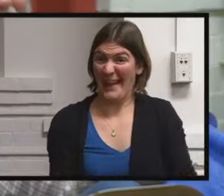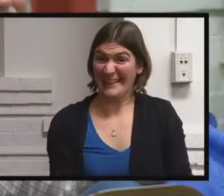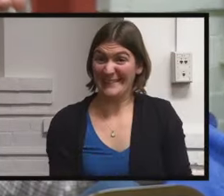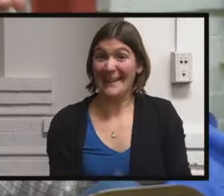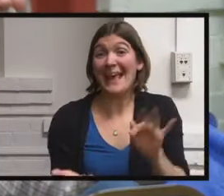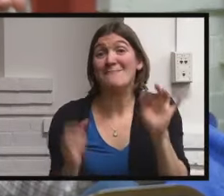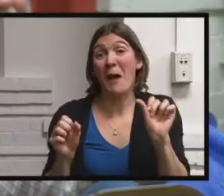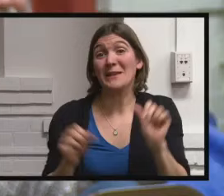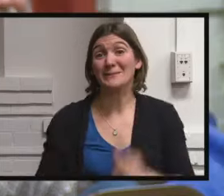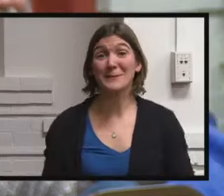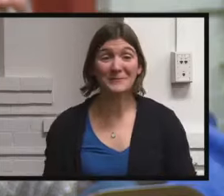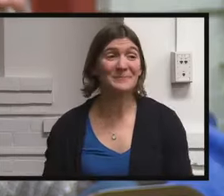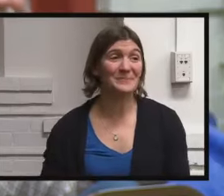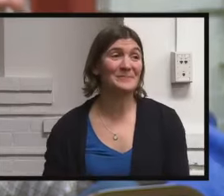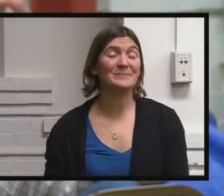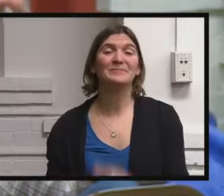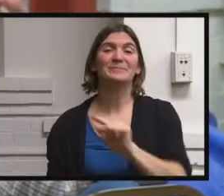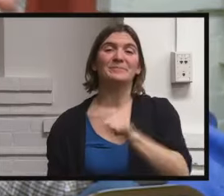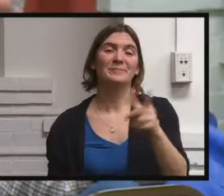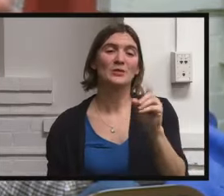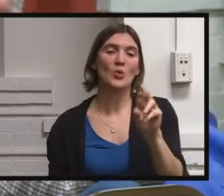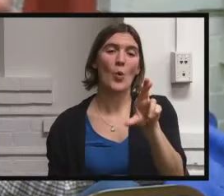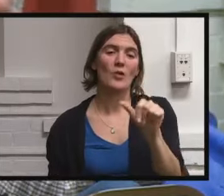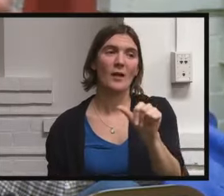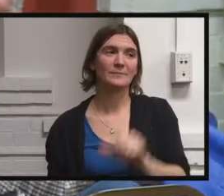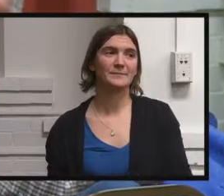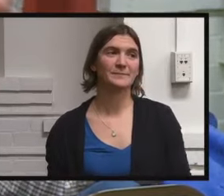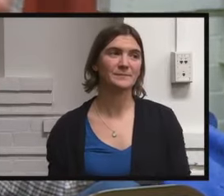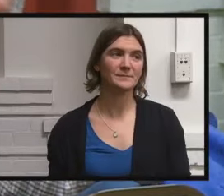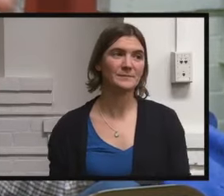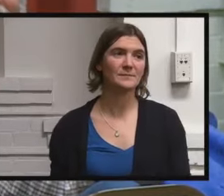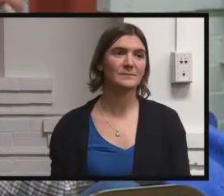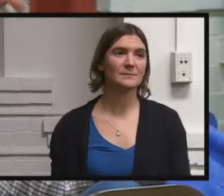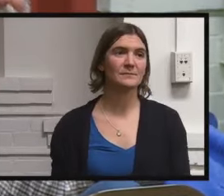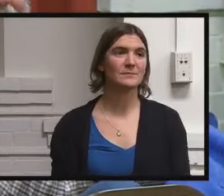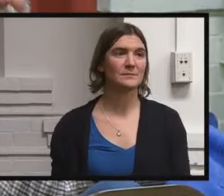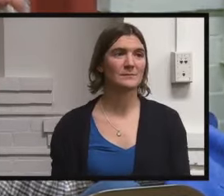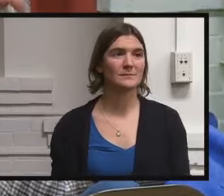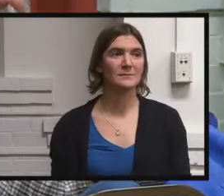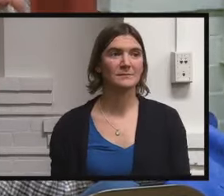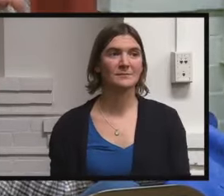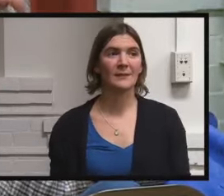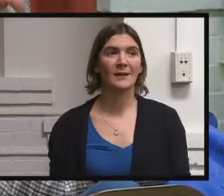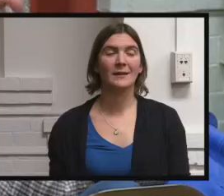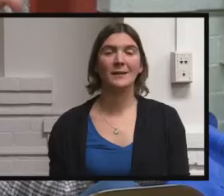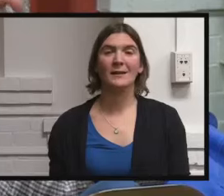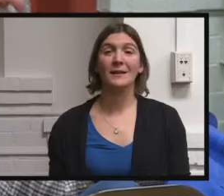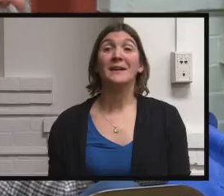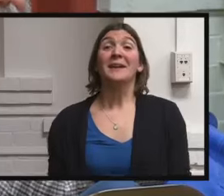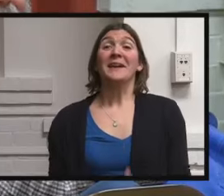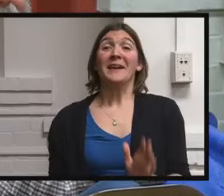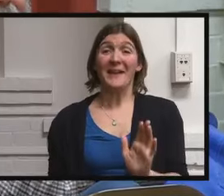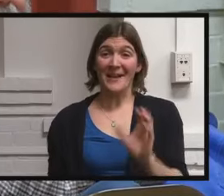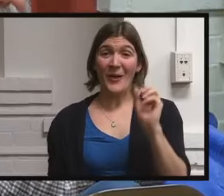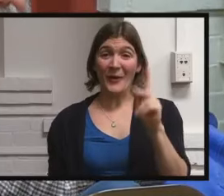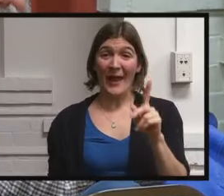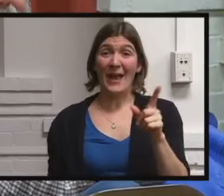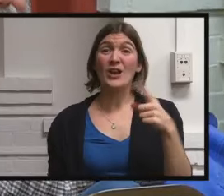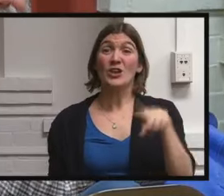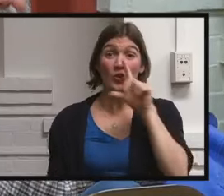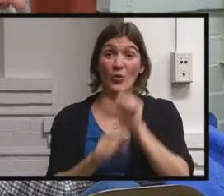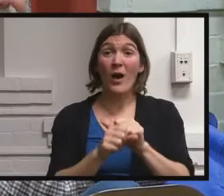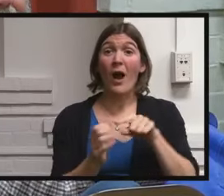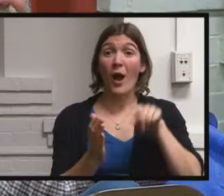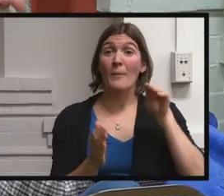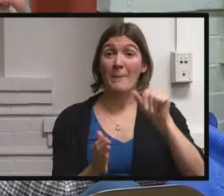if that's possible. Dora. I want to hear from you all too. I just want to say that you are double paying